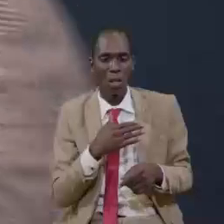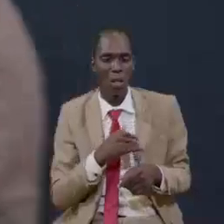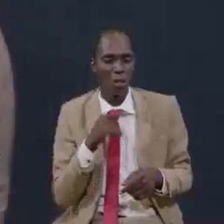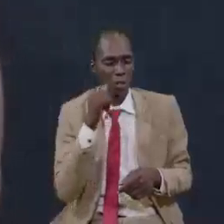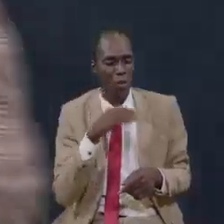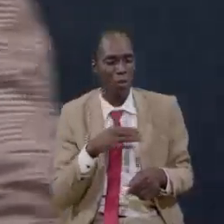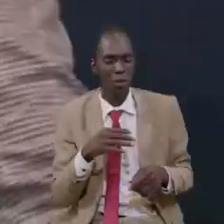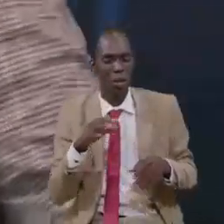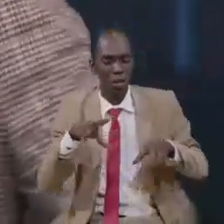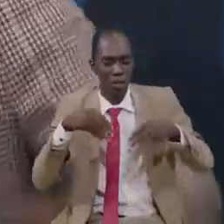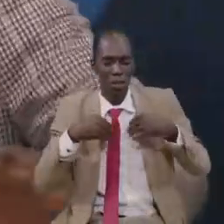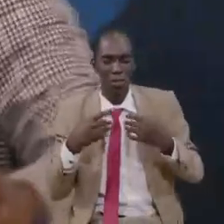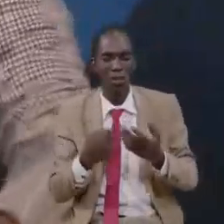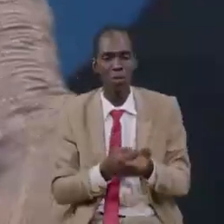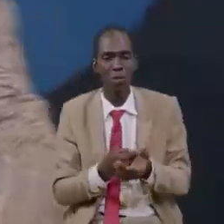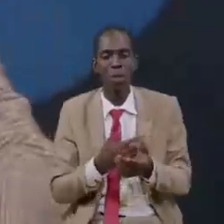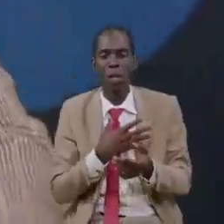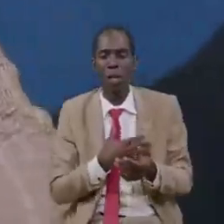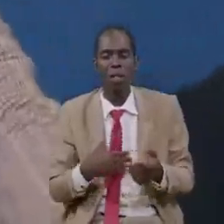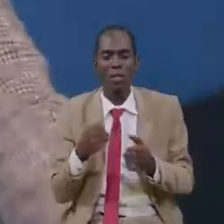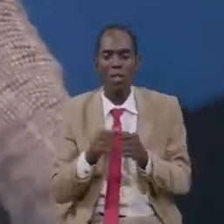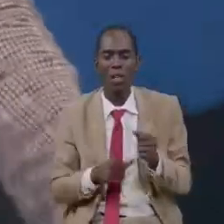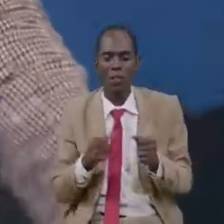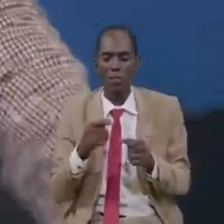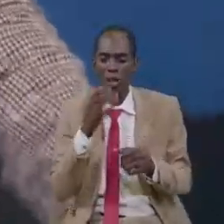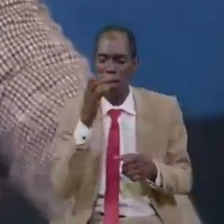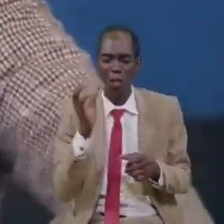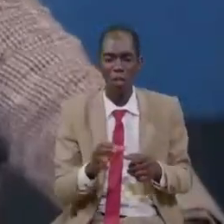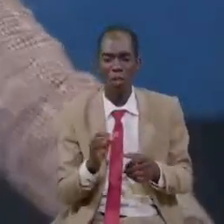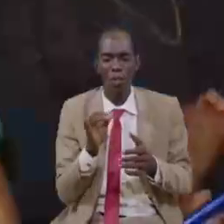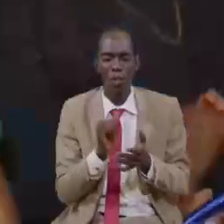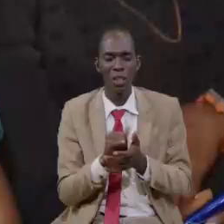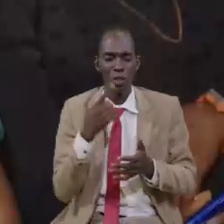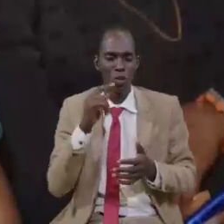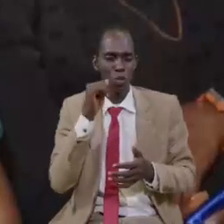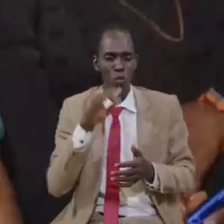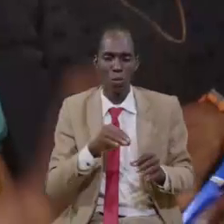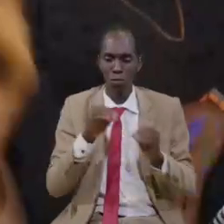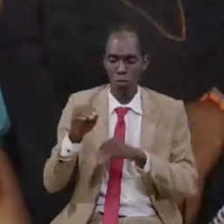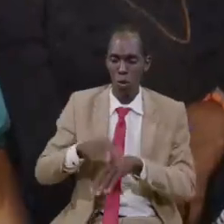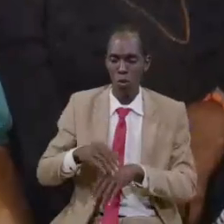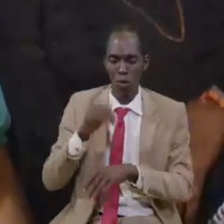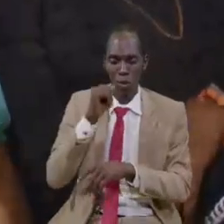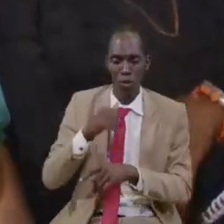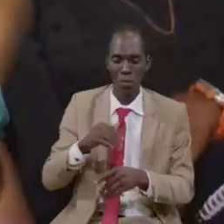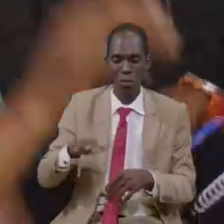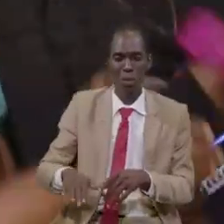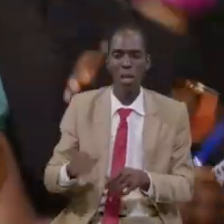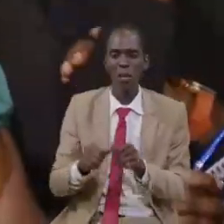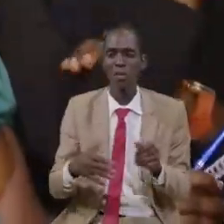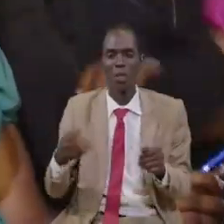curse that woman placed upon her, everything was canceled. Every